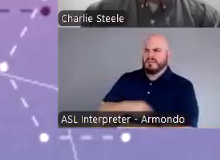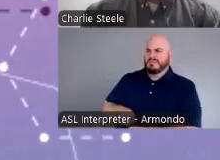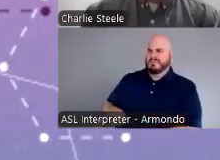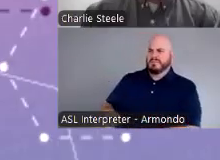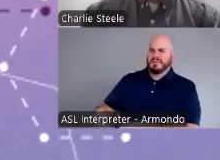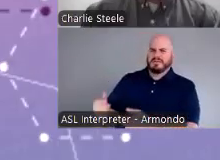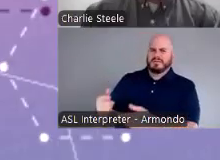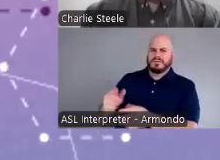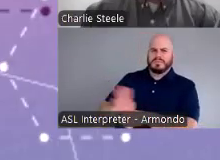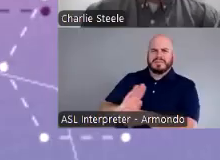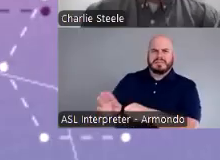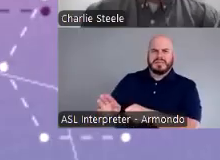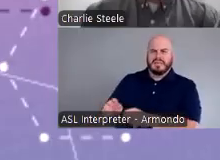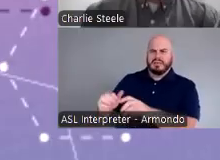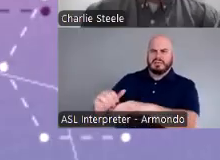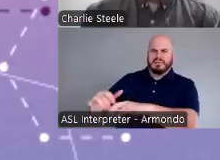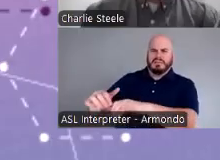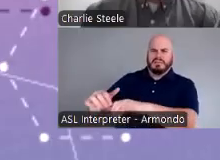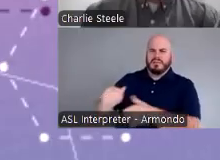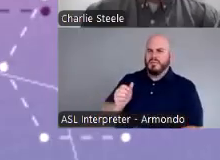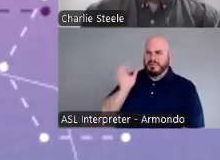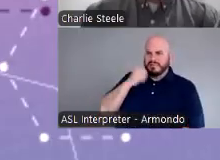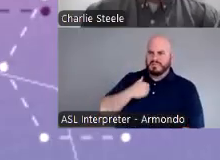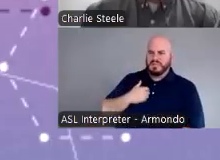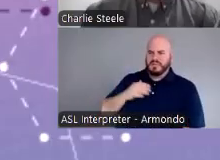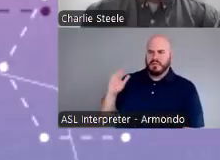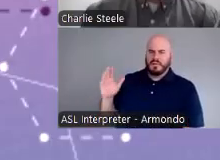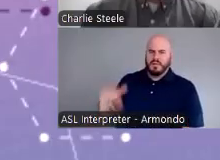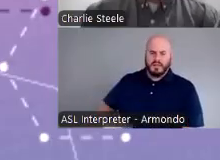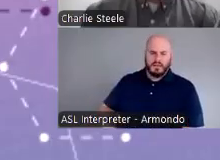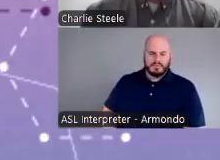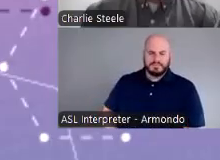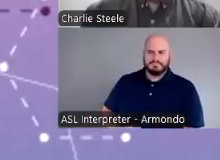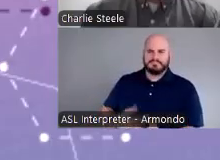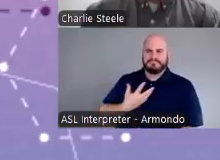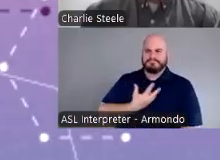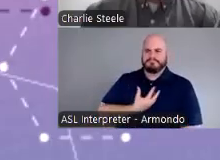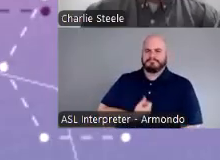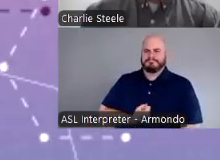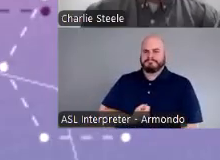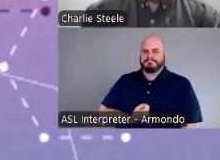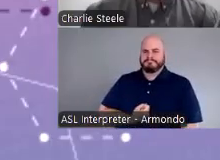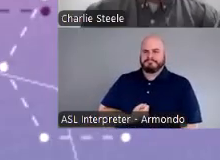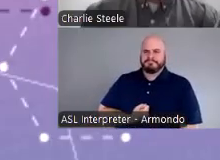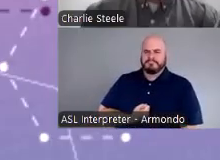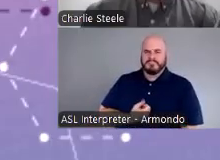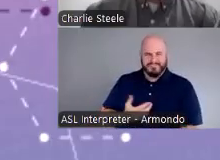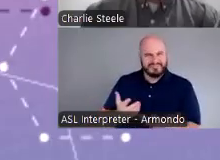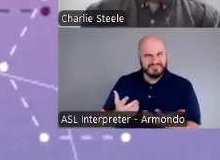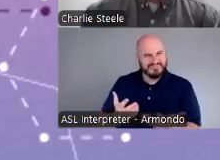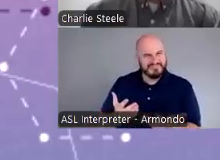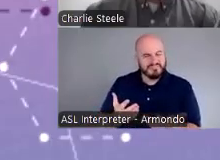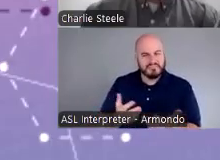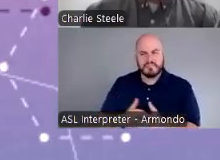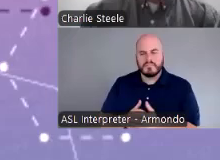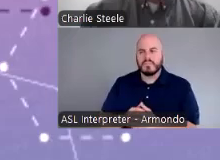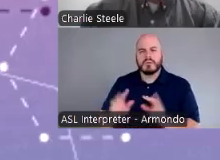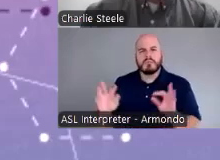provider doesn't care to listen to my story. And as a result, there's these key